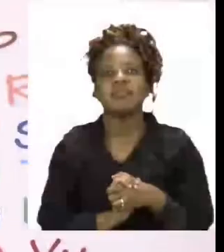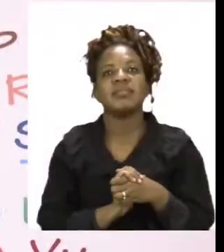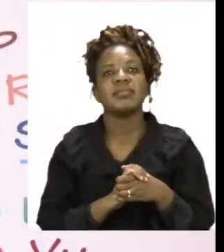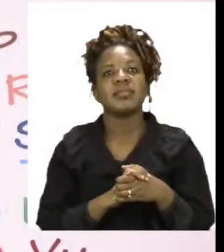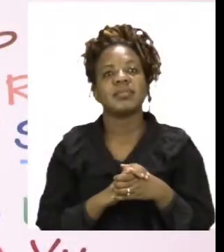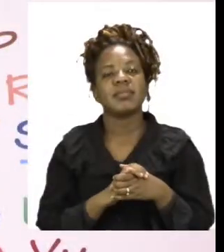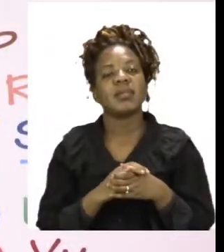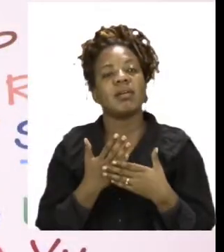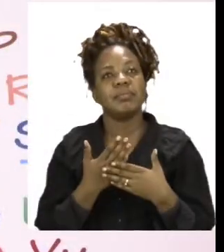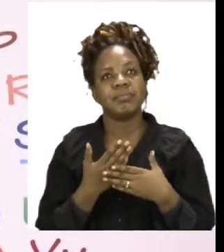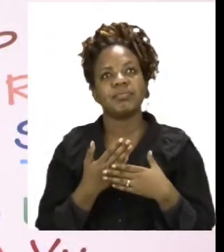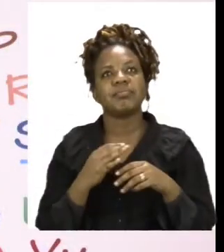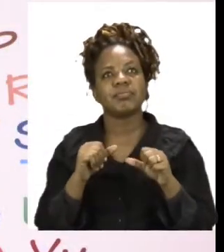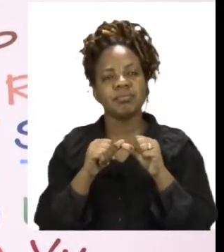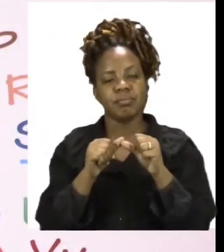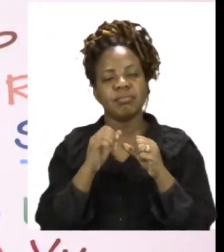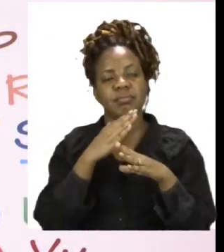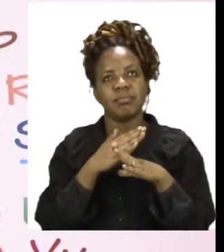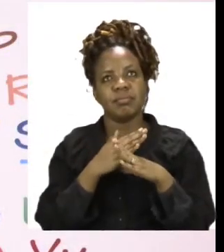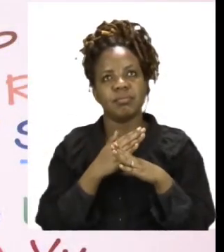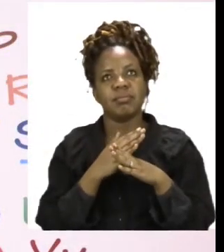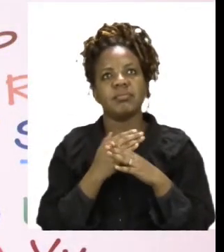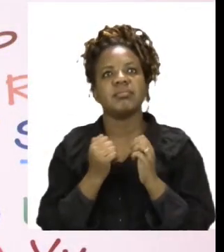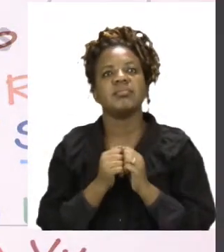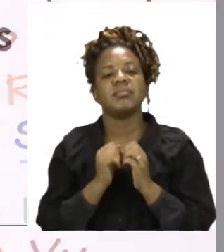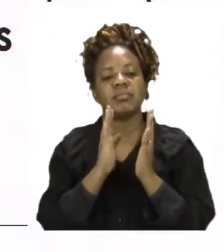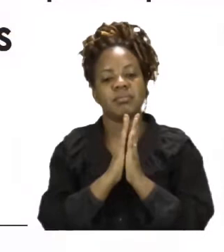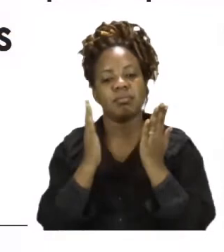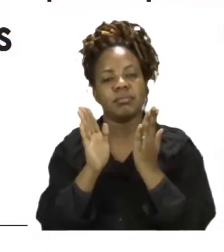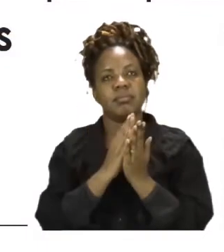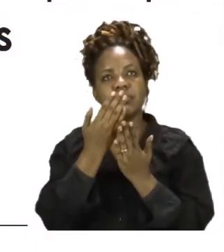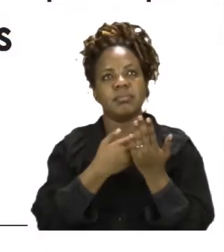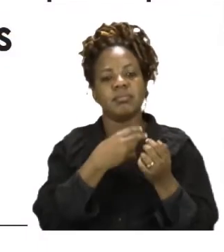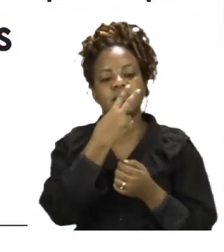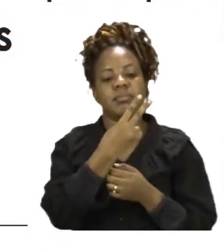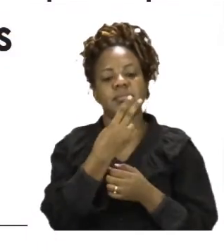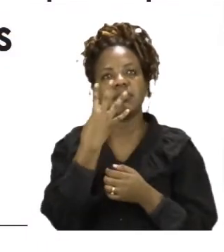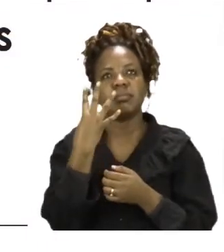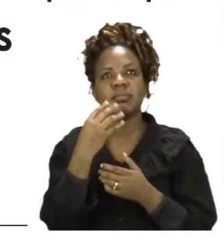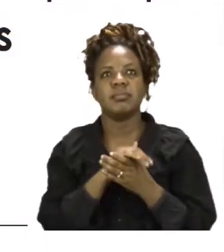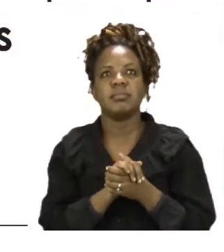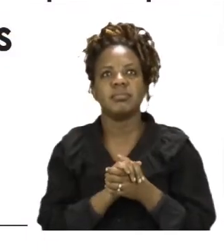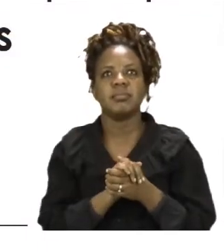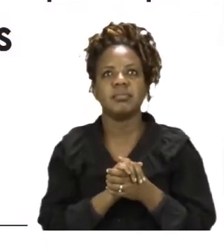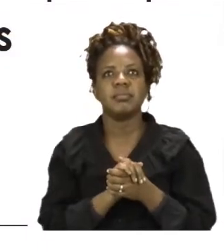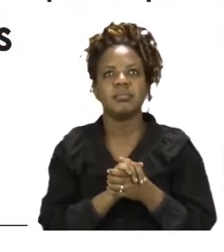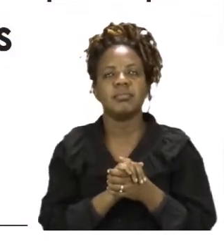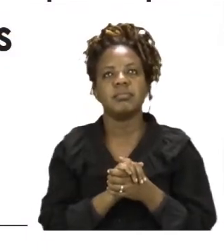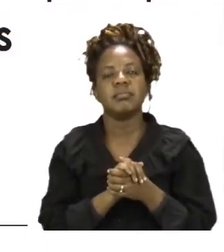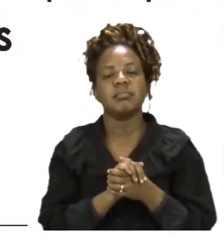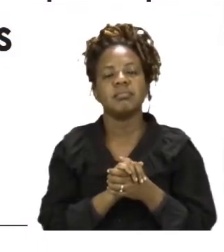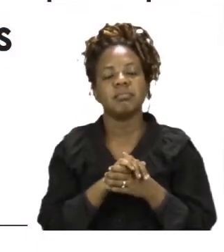For our exercise now, let us move on to page 24. On page 24, we are going to be